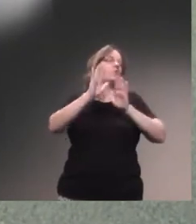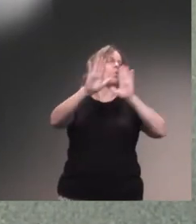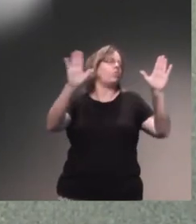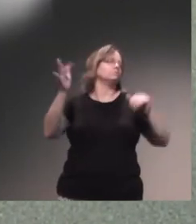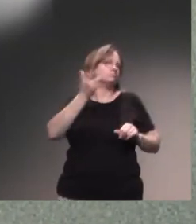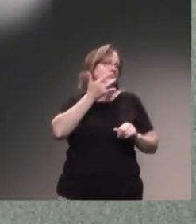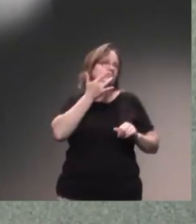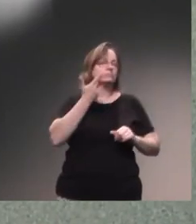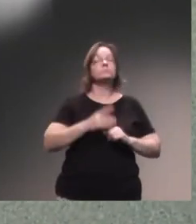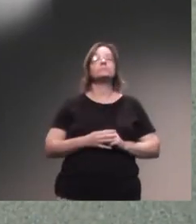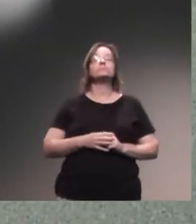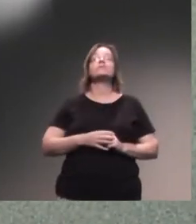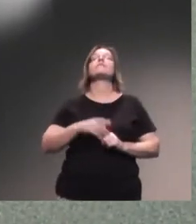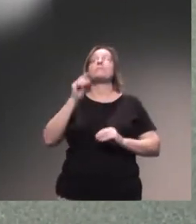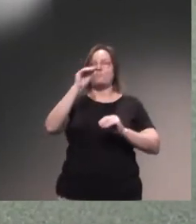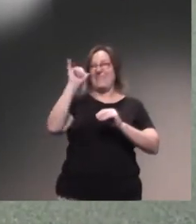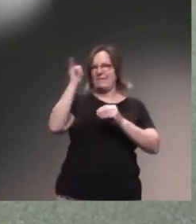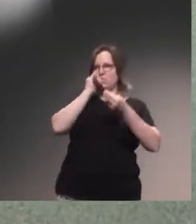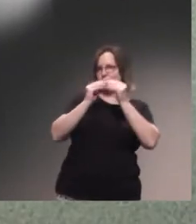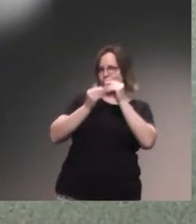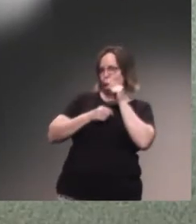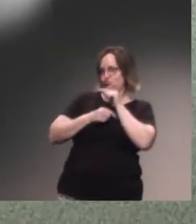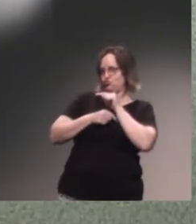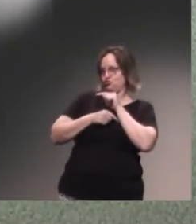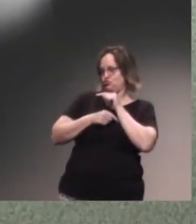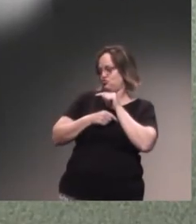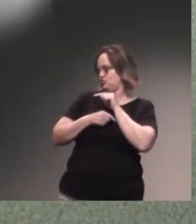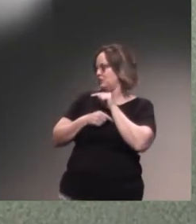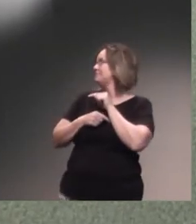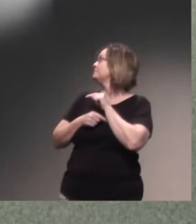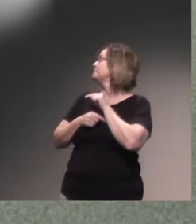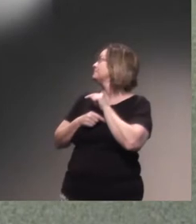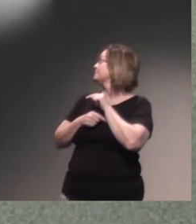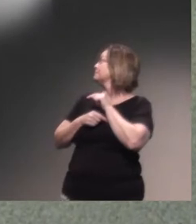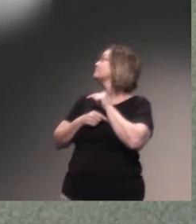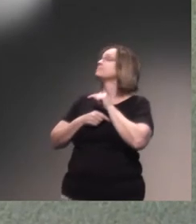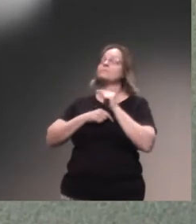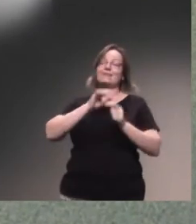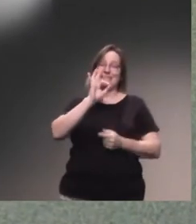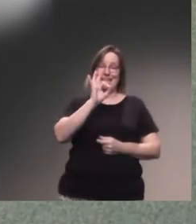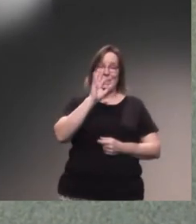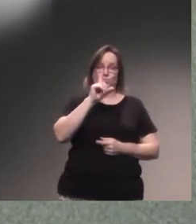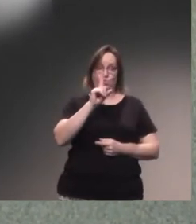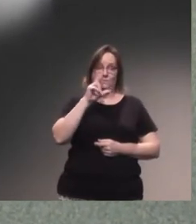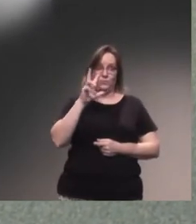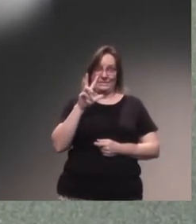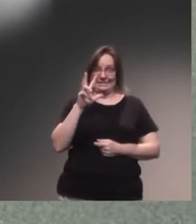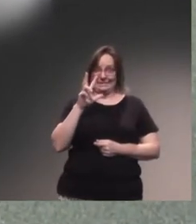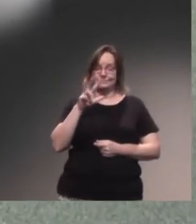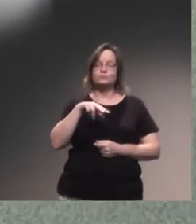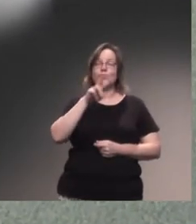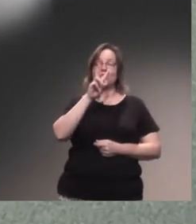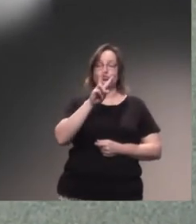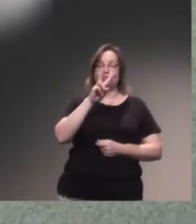to you. Then enter this phone number, which is specific to UCOP,